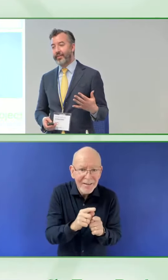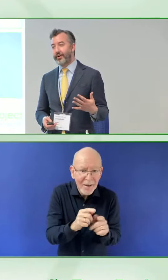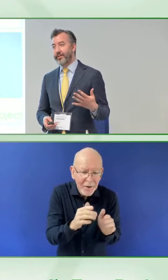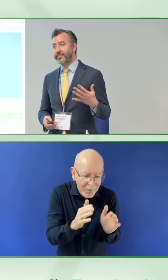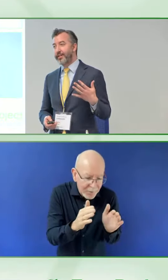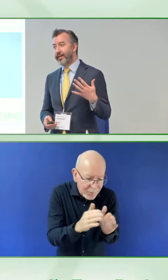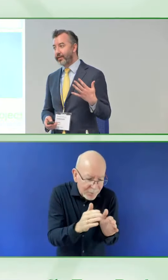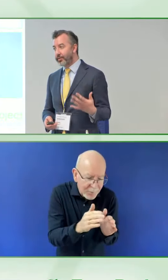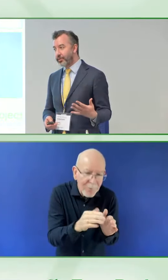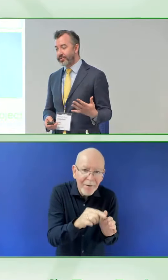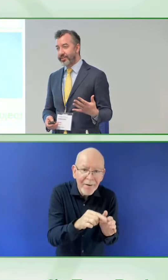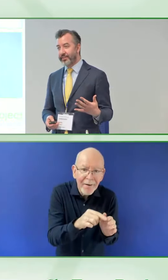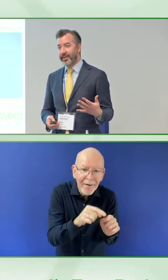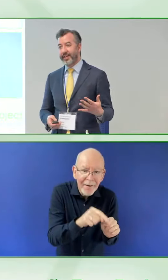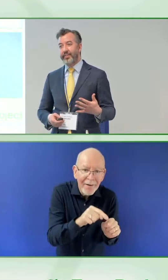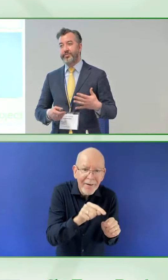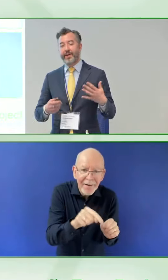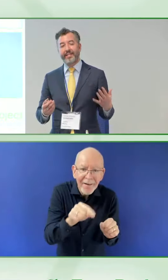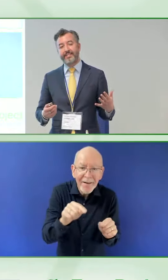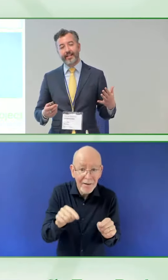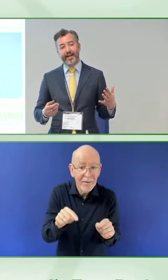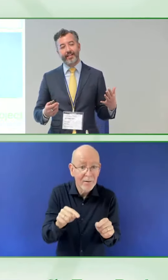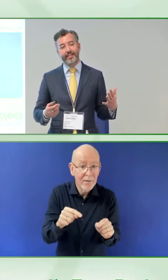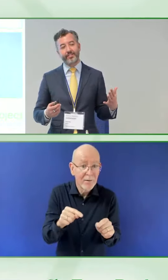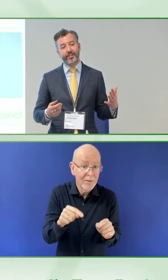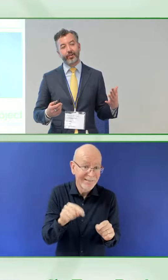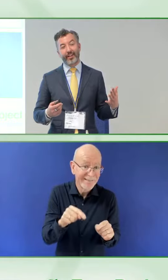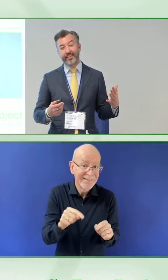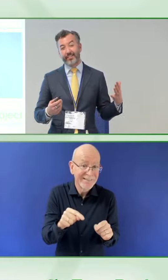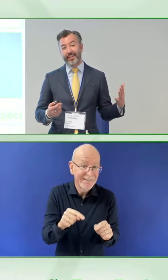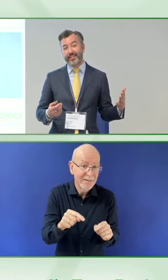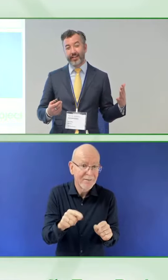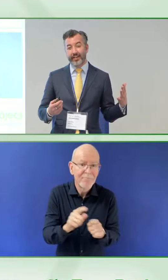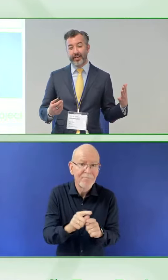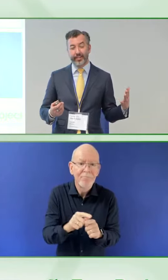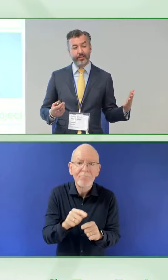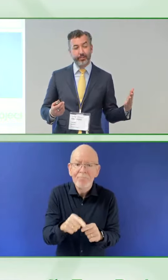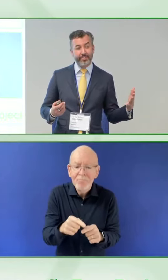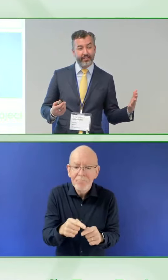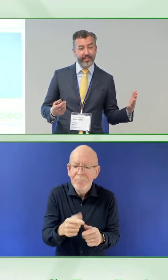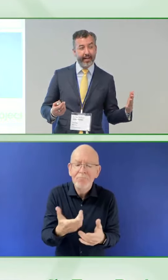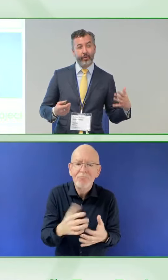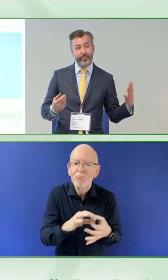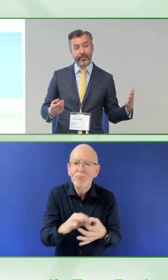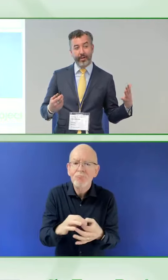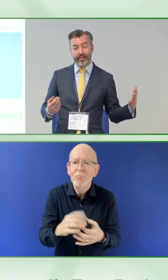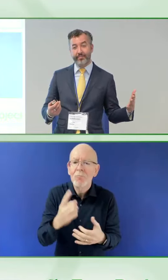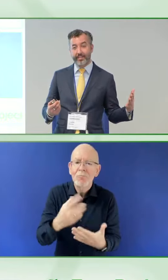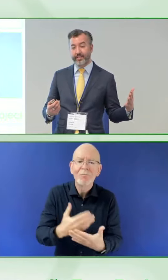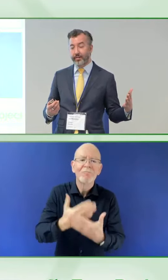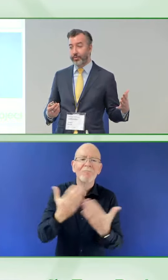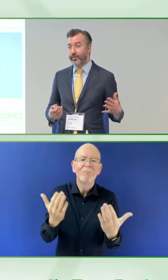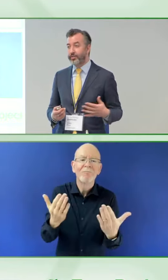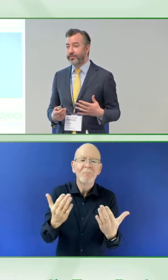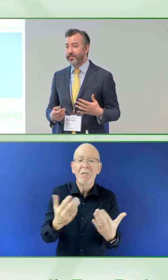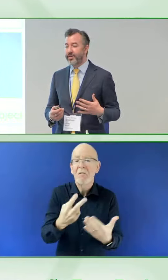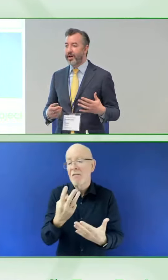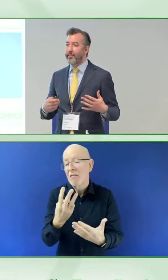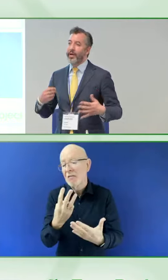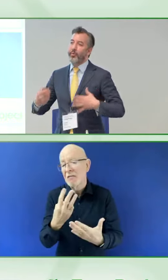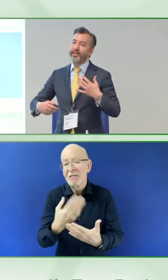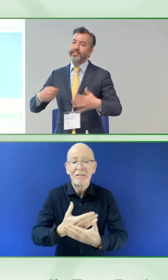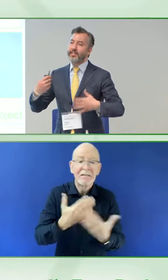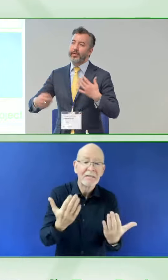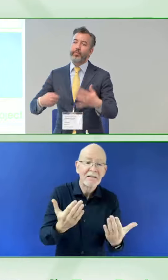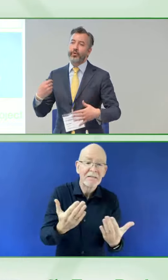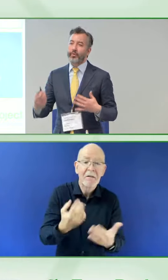make hackathons inclusive? Now there's basic ideas here around event inclusivity, how we create events that are more inclusive,